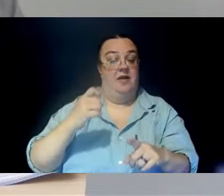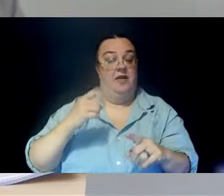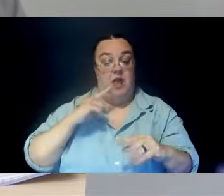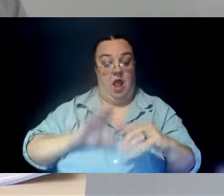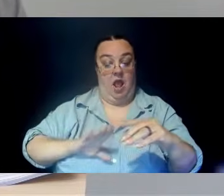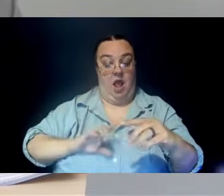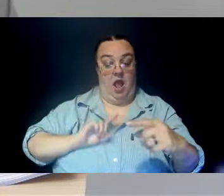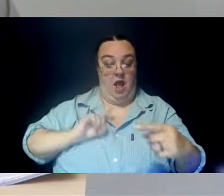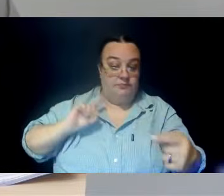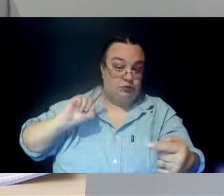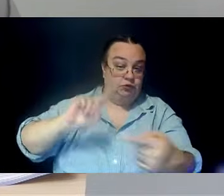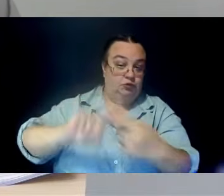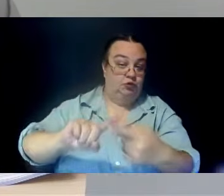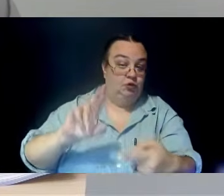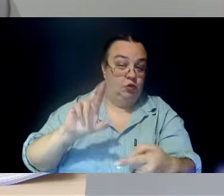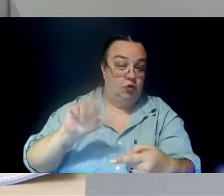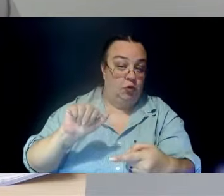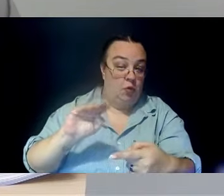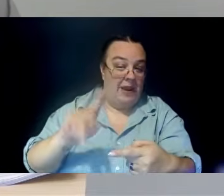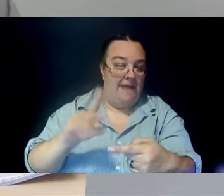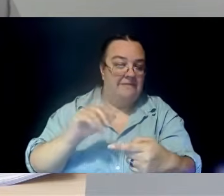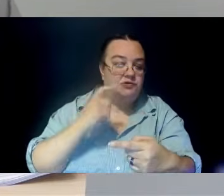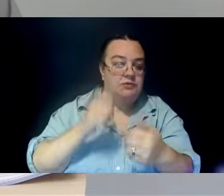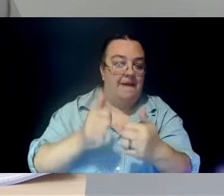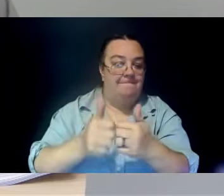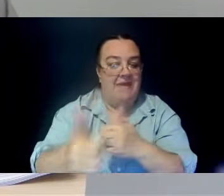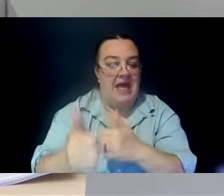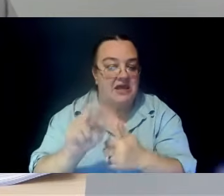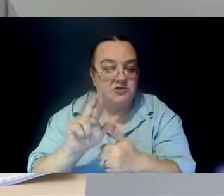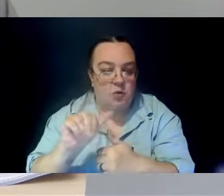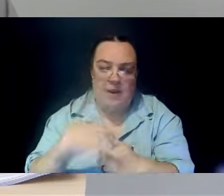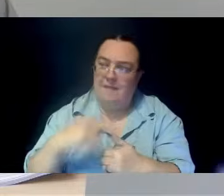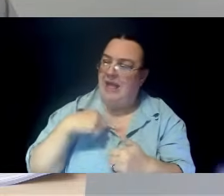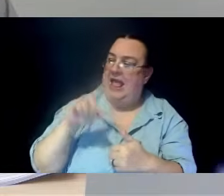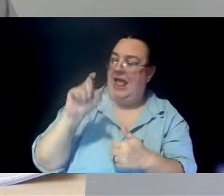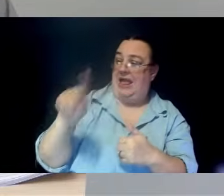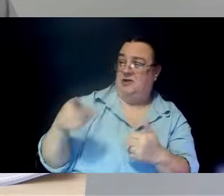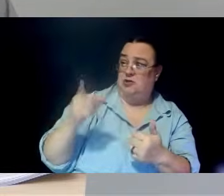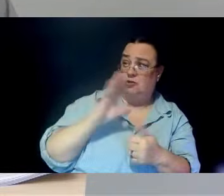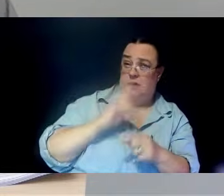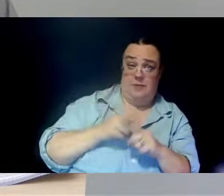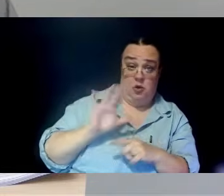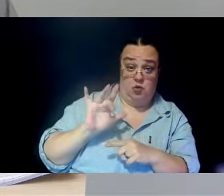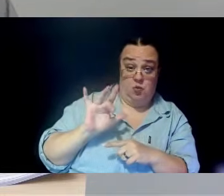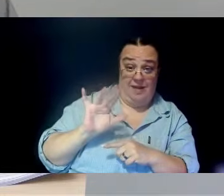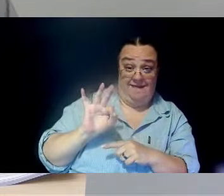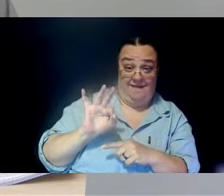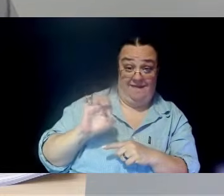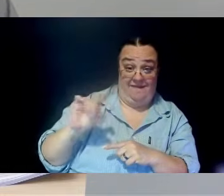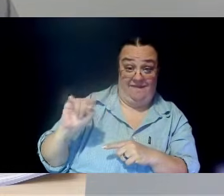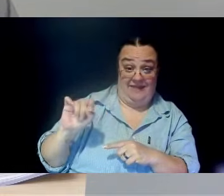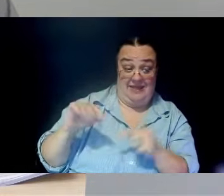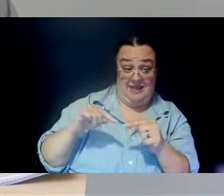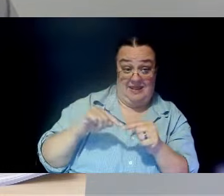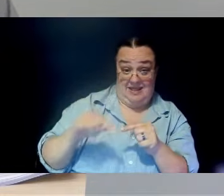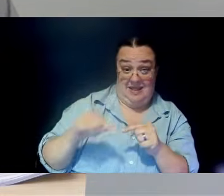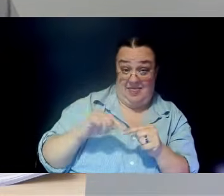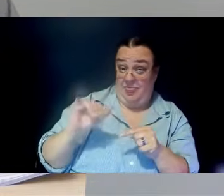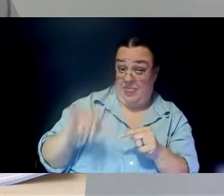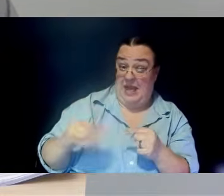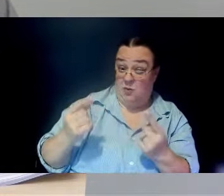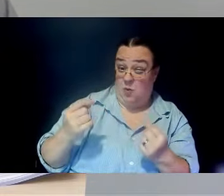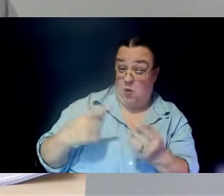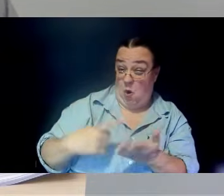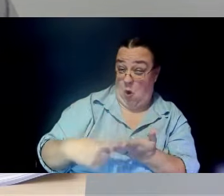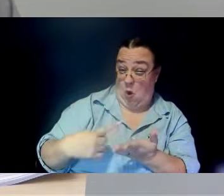ramp and just past the ramp. And I even asked the question, I said, we're talking 25 feet. That's what we're arguing over,